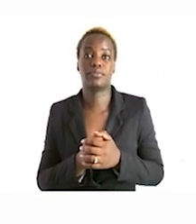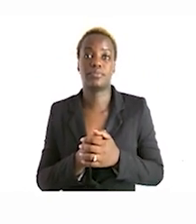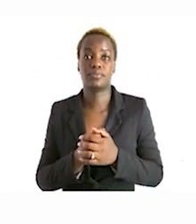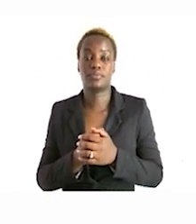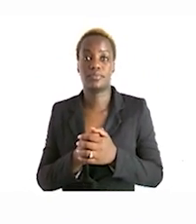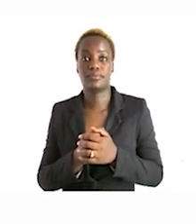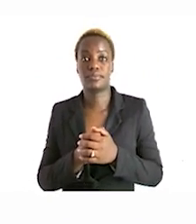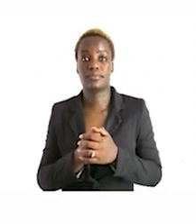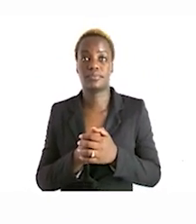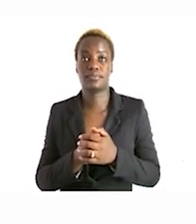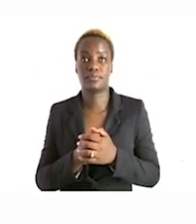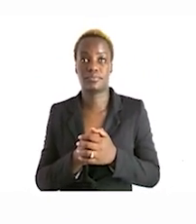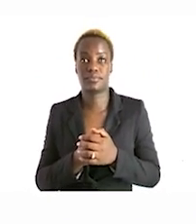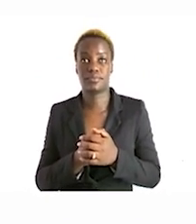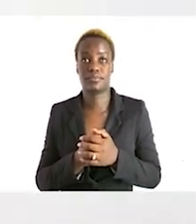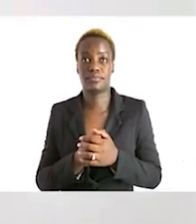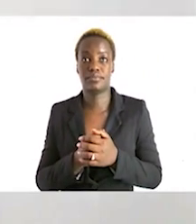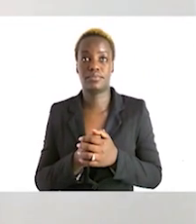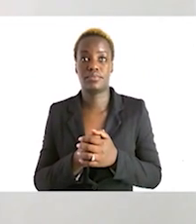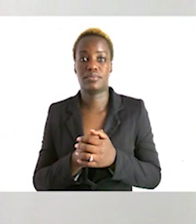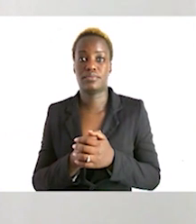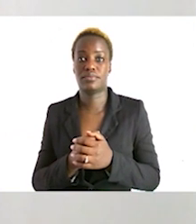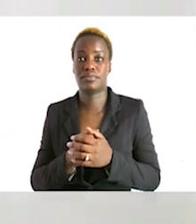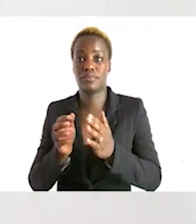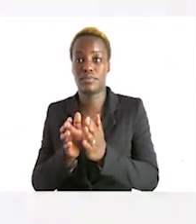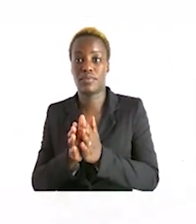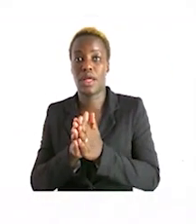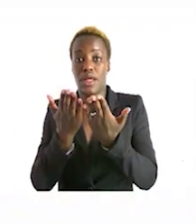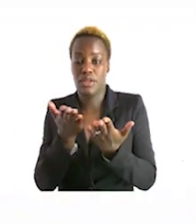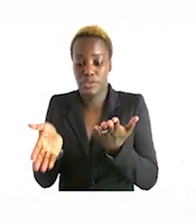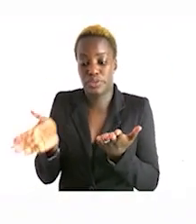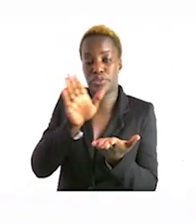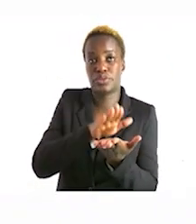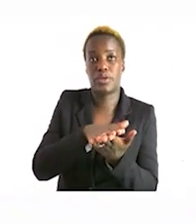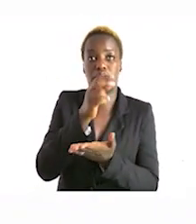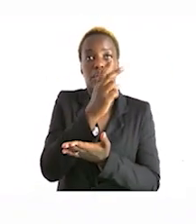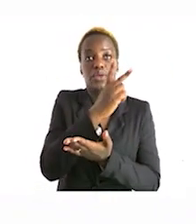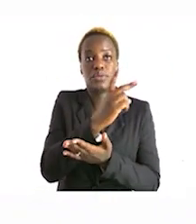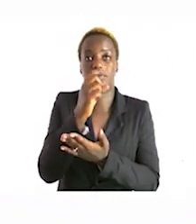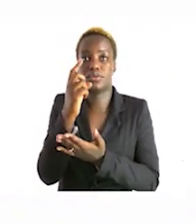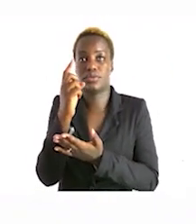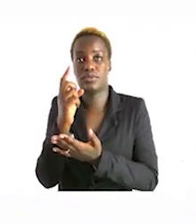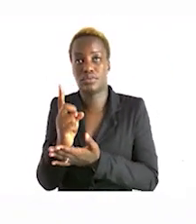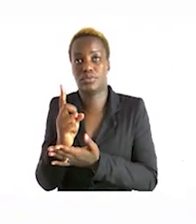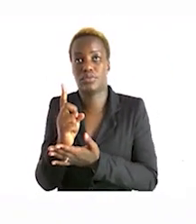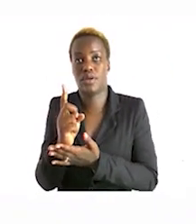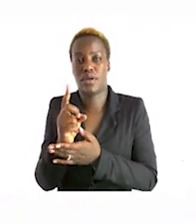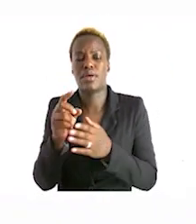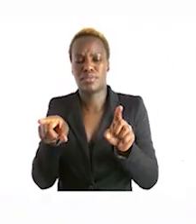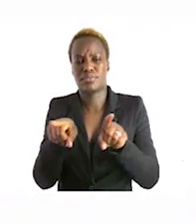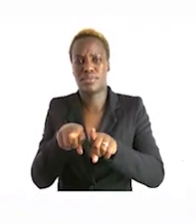We can turn to page 21, grade 3 level. It is also about the